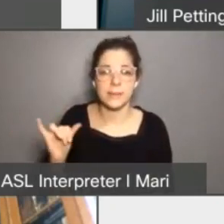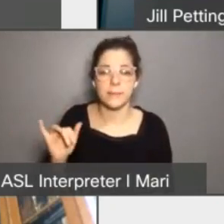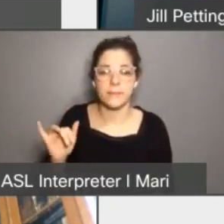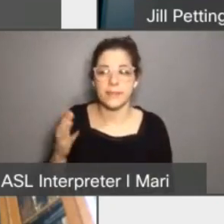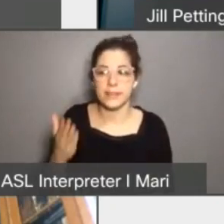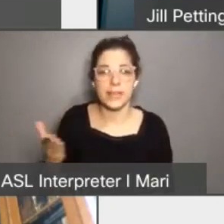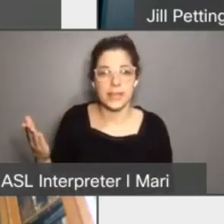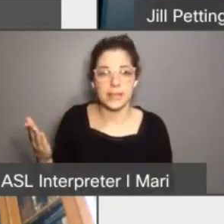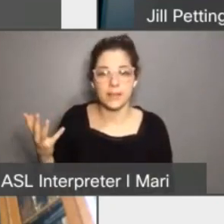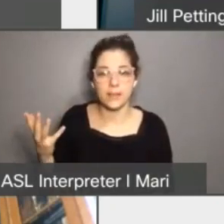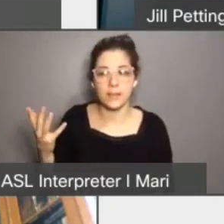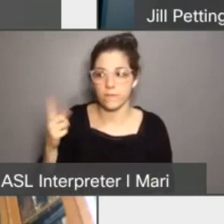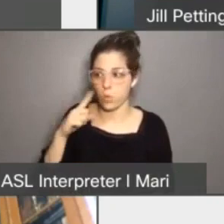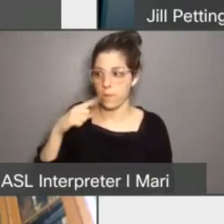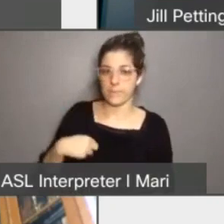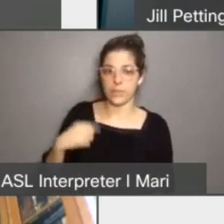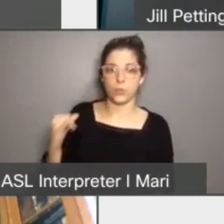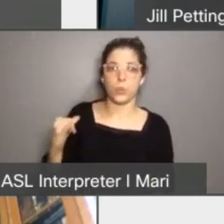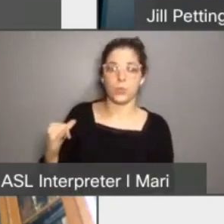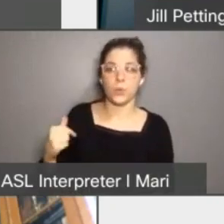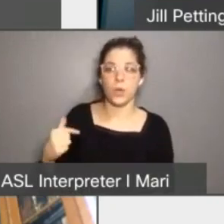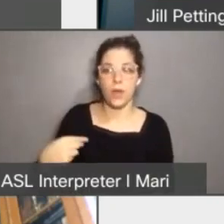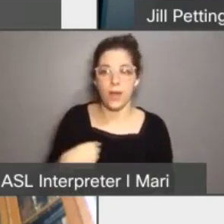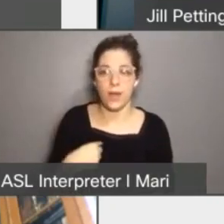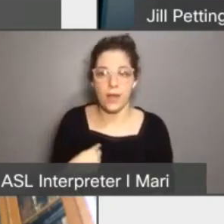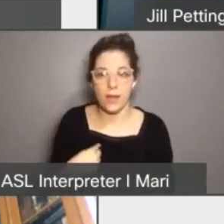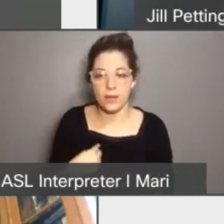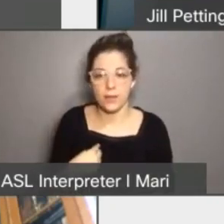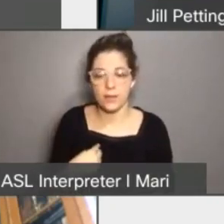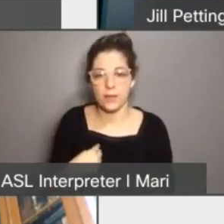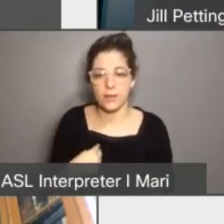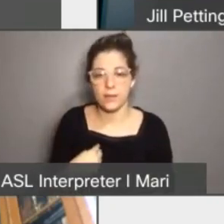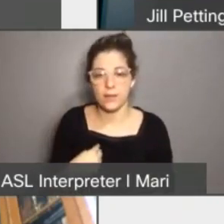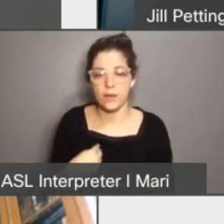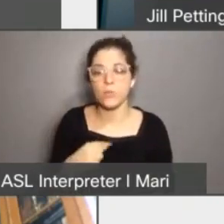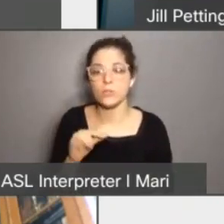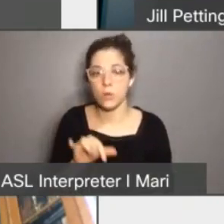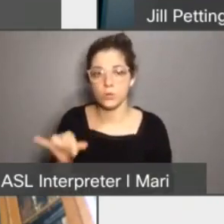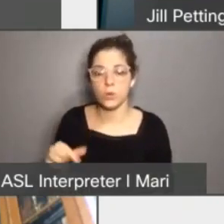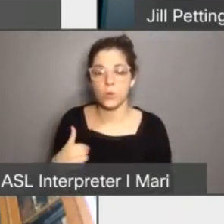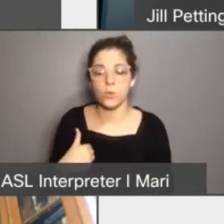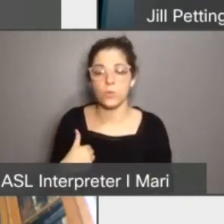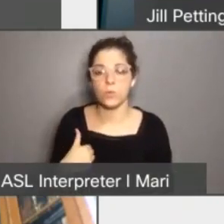thing kind of goes for me too. Because I was also getting